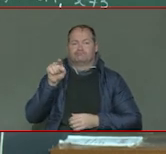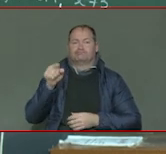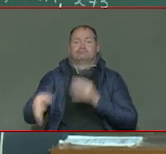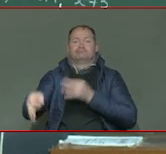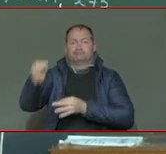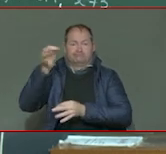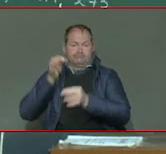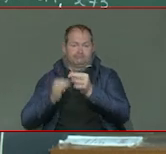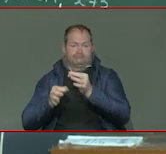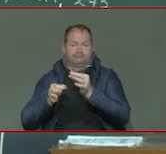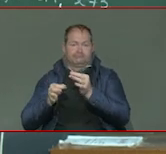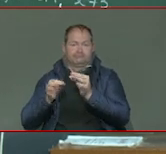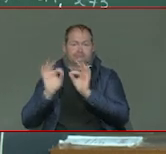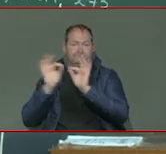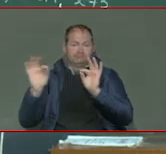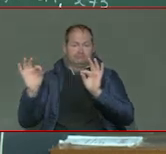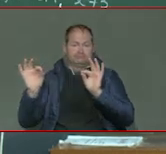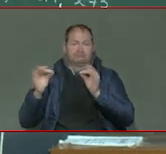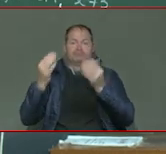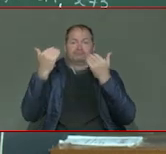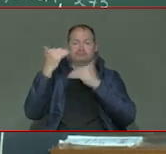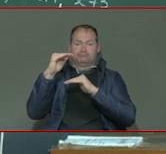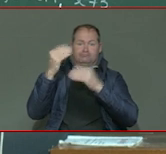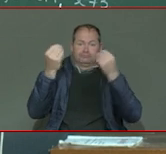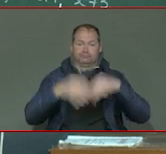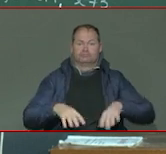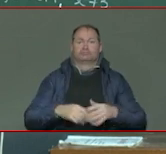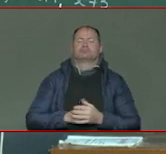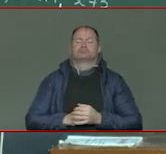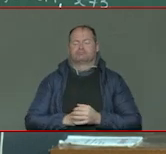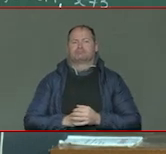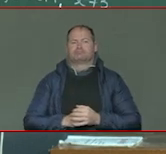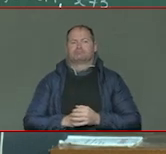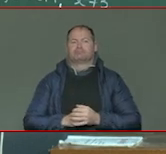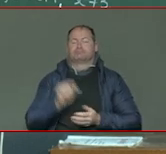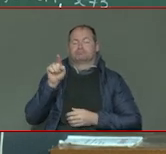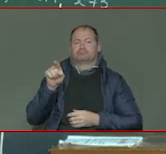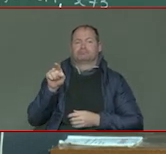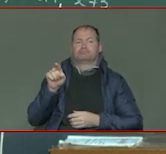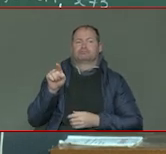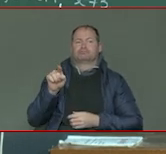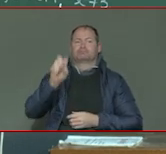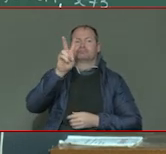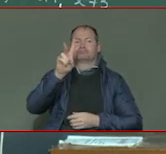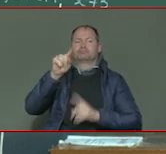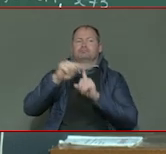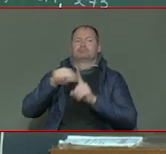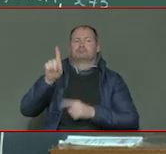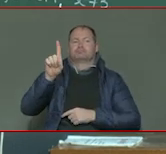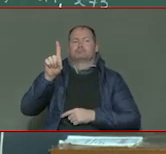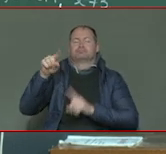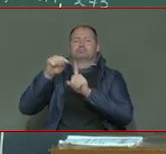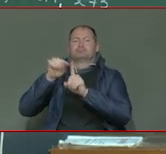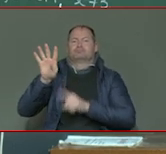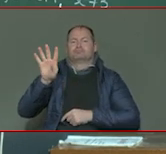the expression, the limit falls away. Is that clear? So this here becomes 2 times 1 plus 4, and